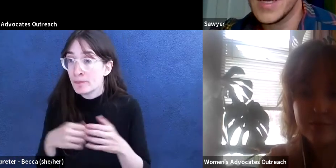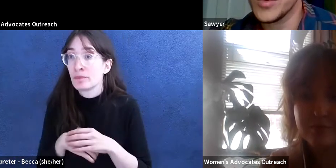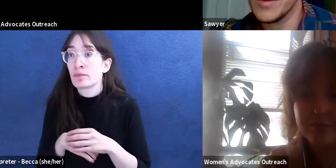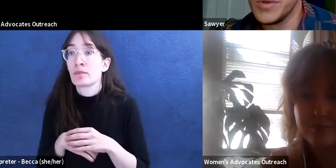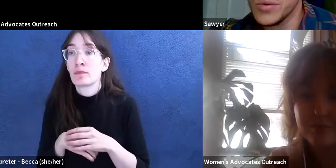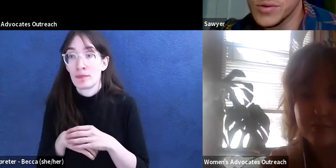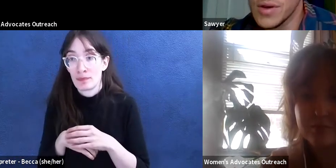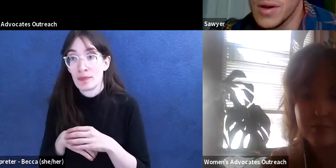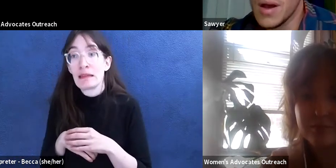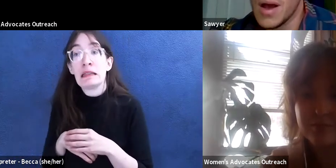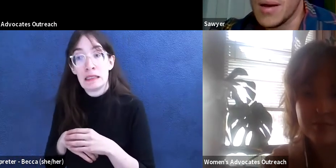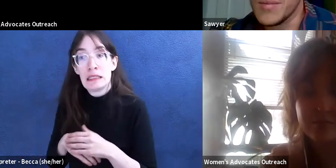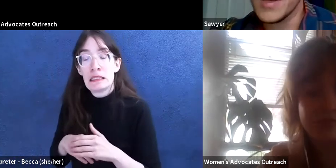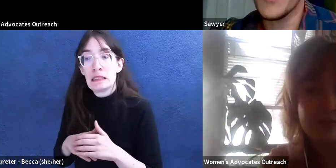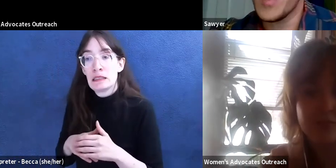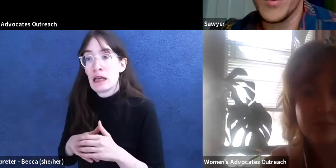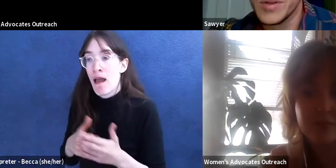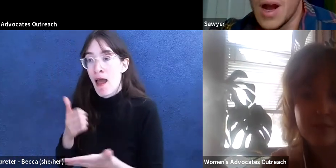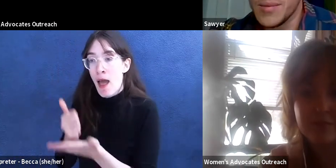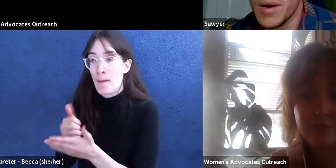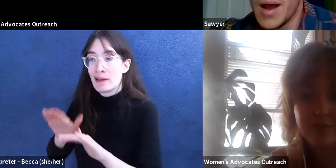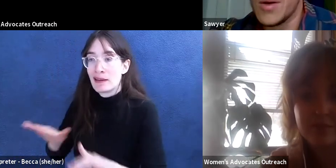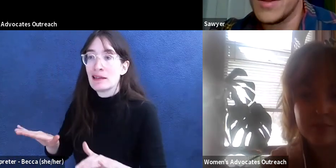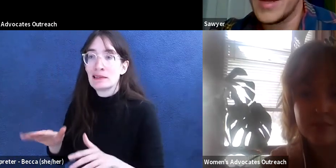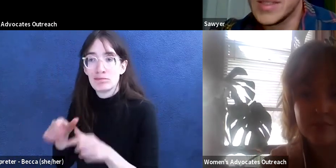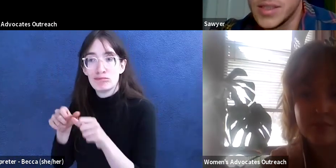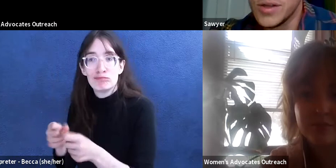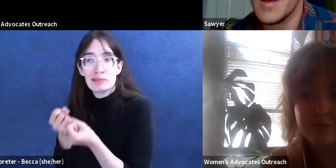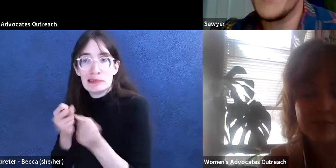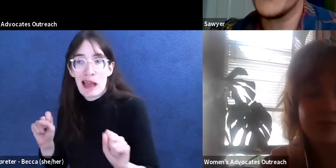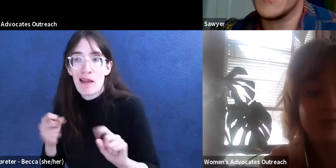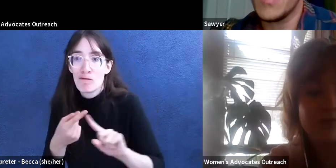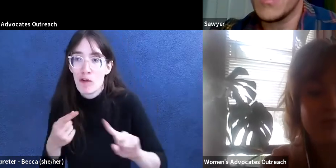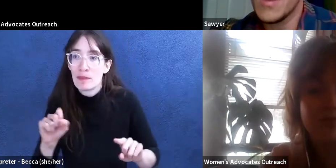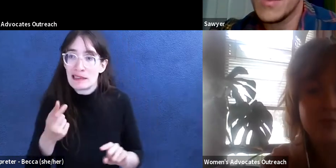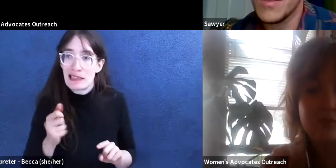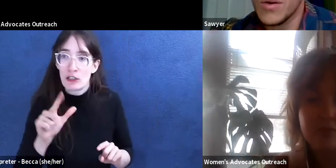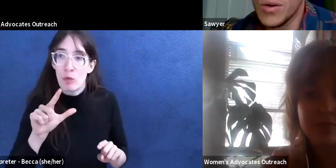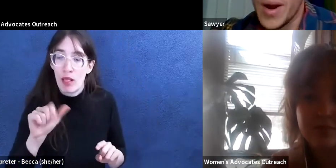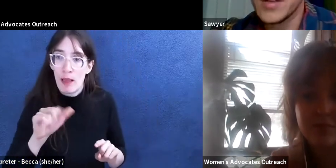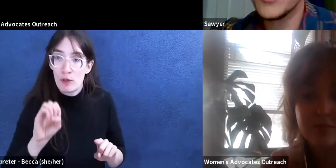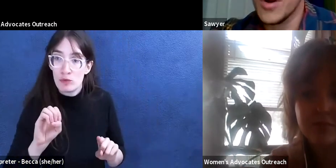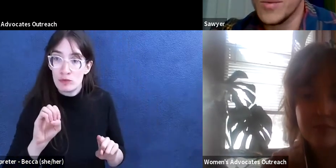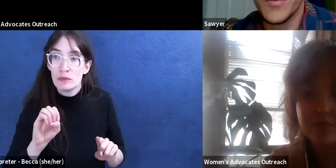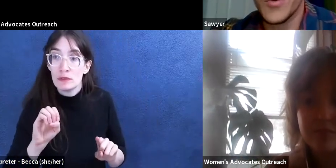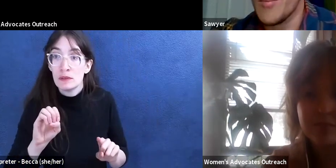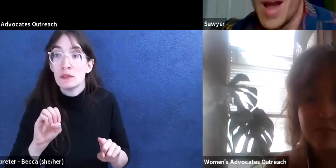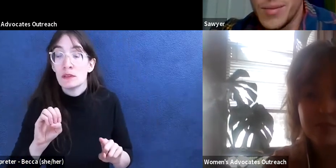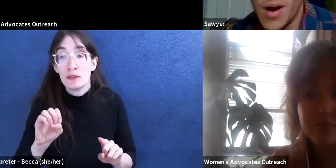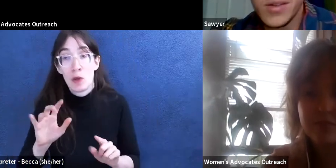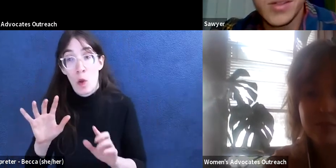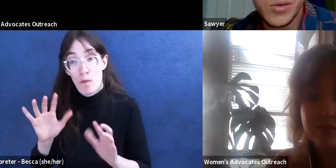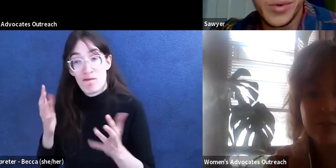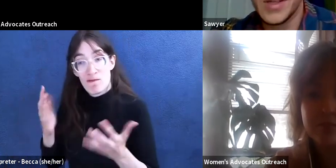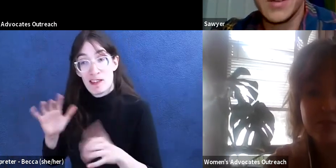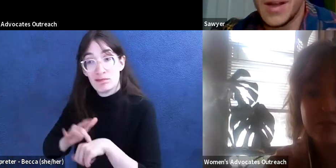you all will be able to access it this way. I know I'm sharing the screen right now, but